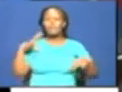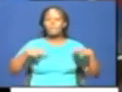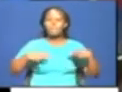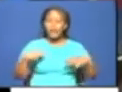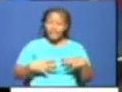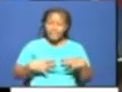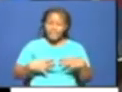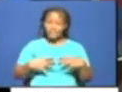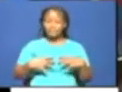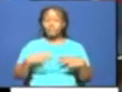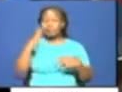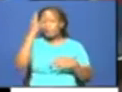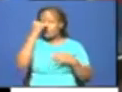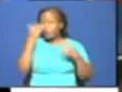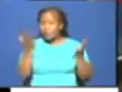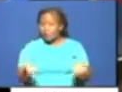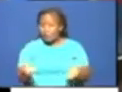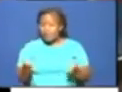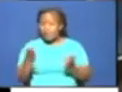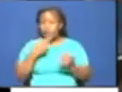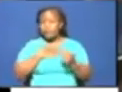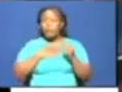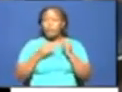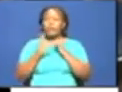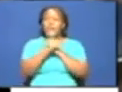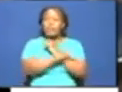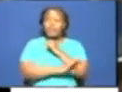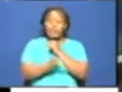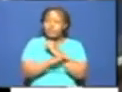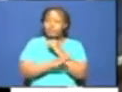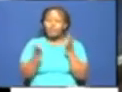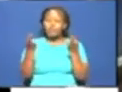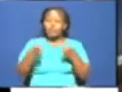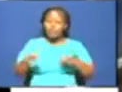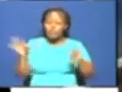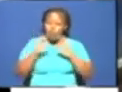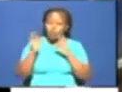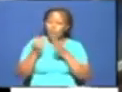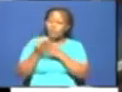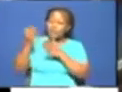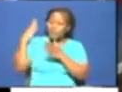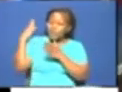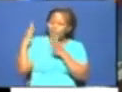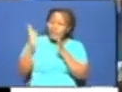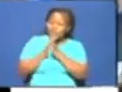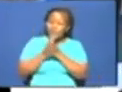because my country was worth it then and is worth it now.